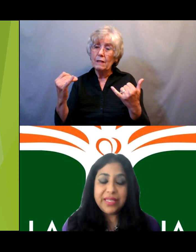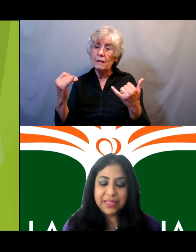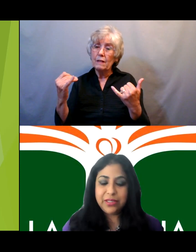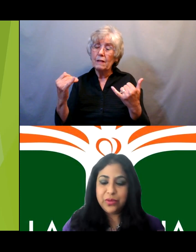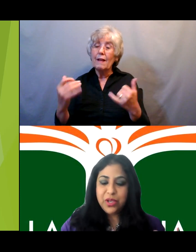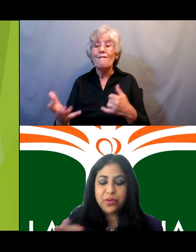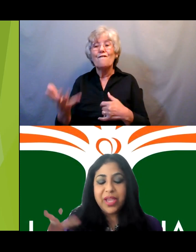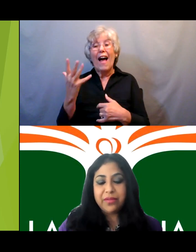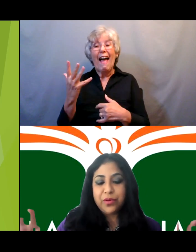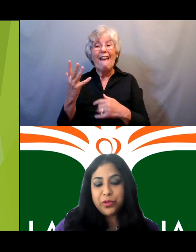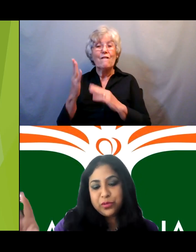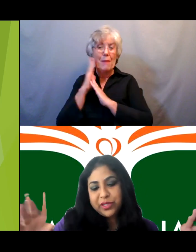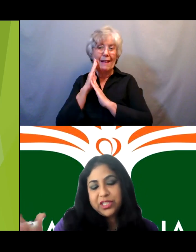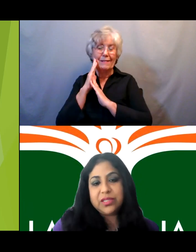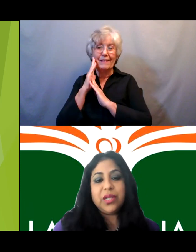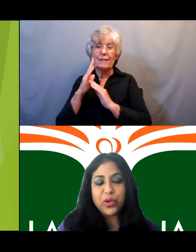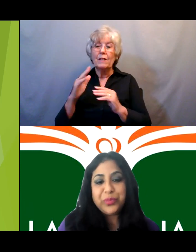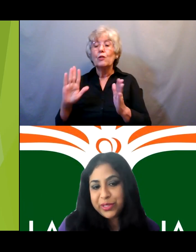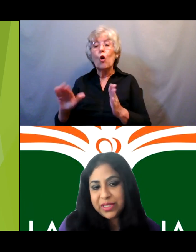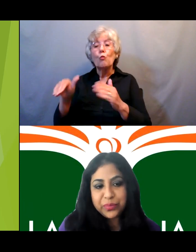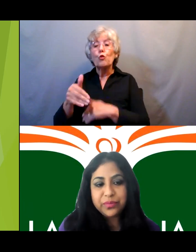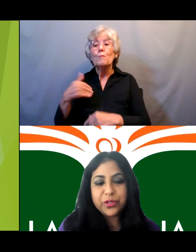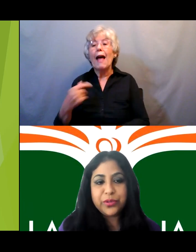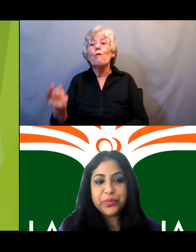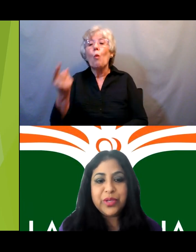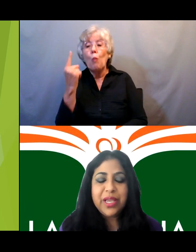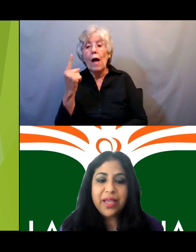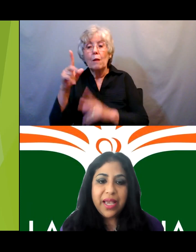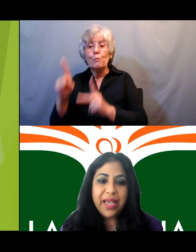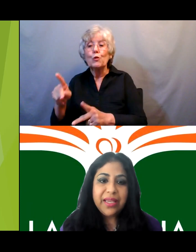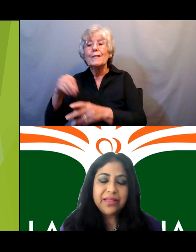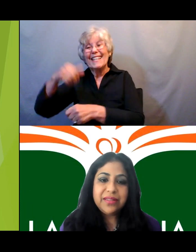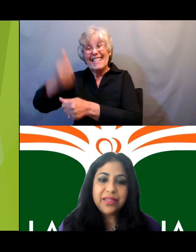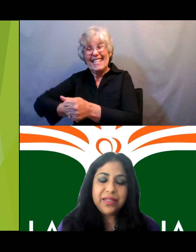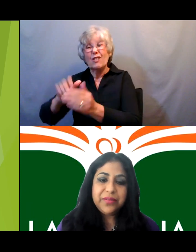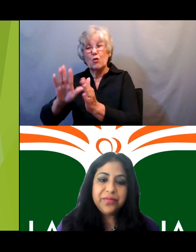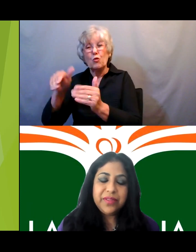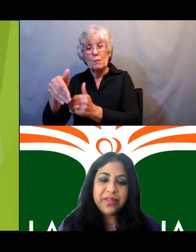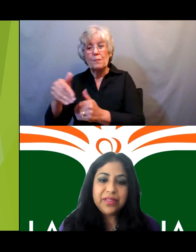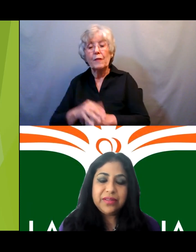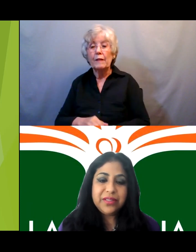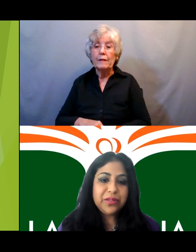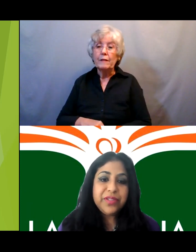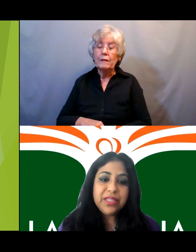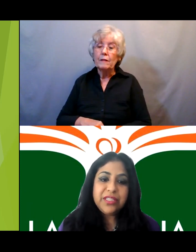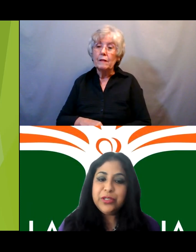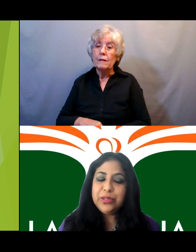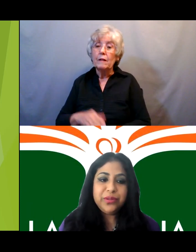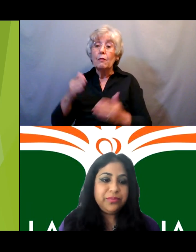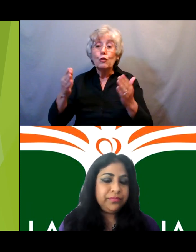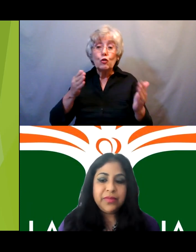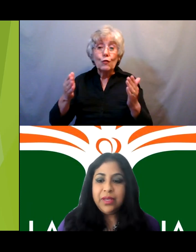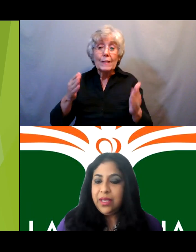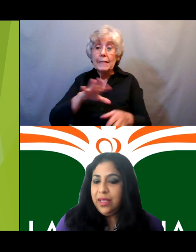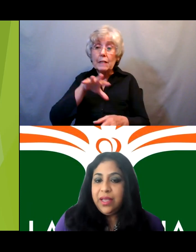5 beds. So we have rooms with just 1 person per room. And the services